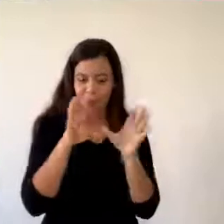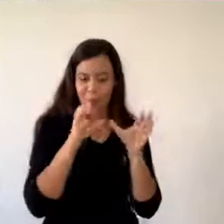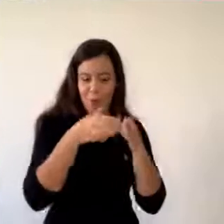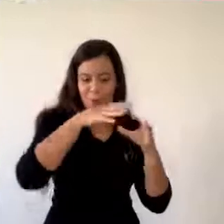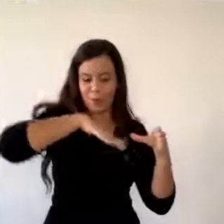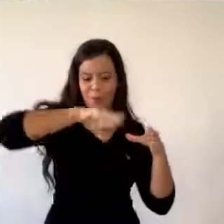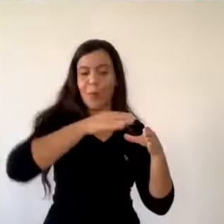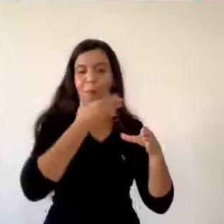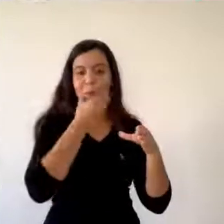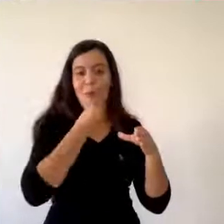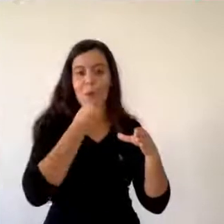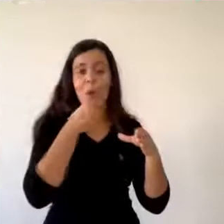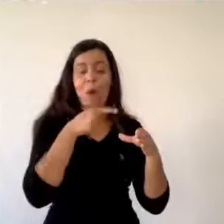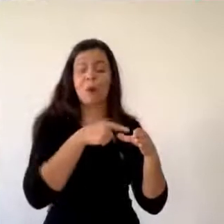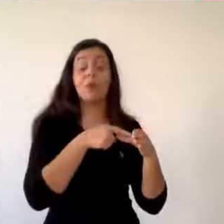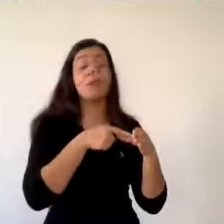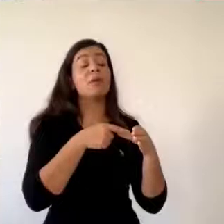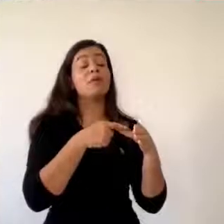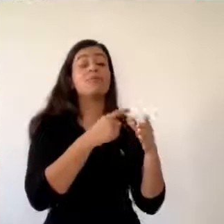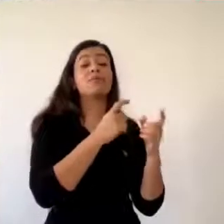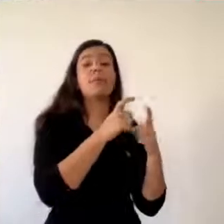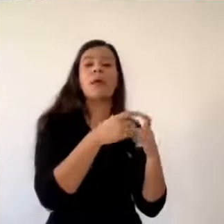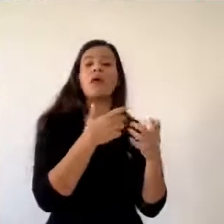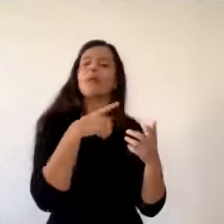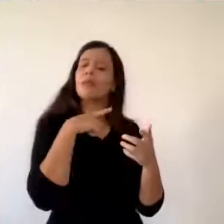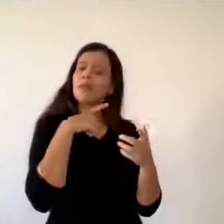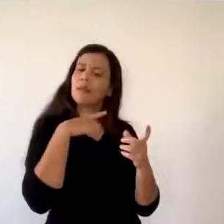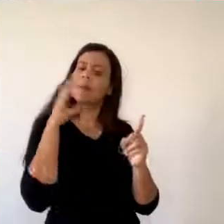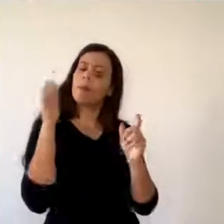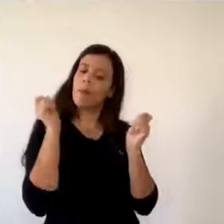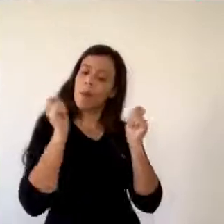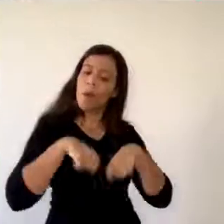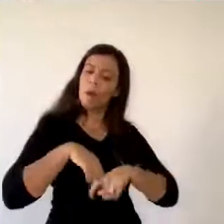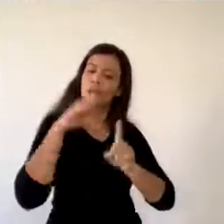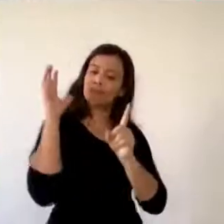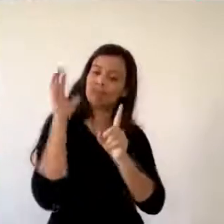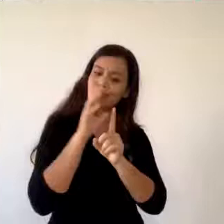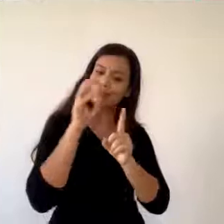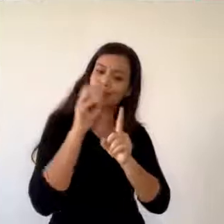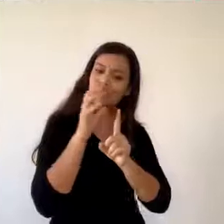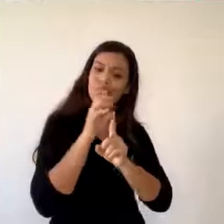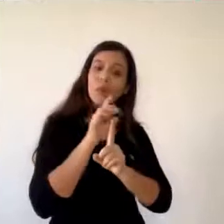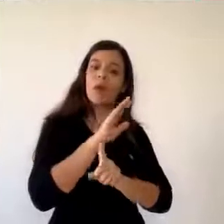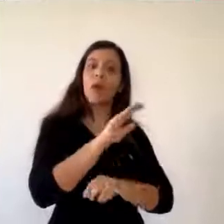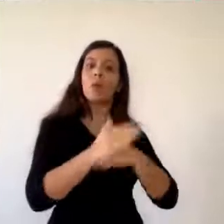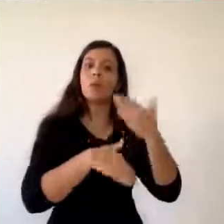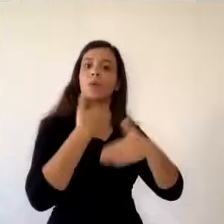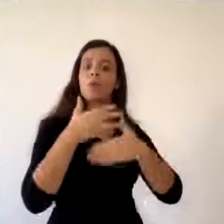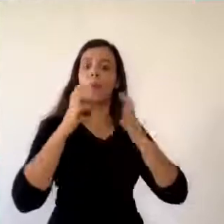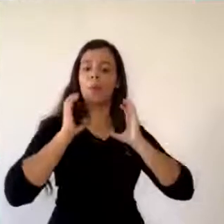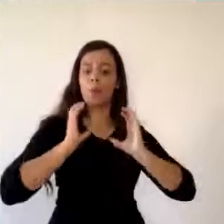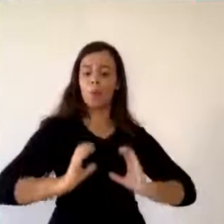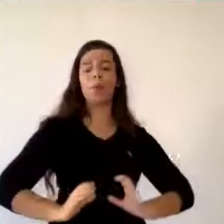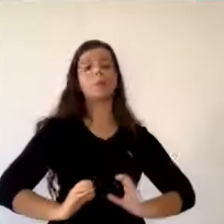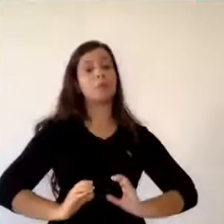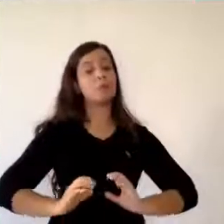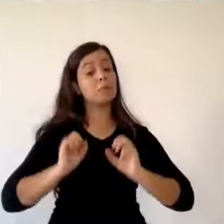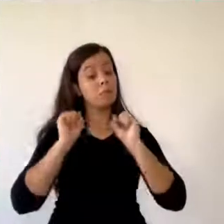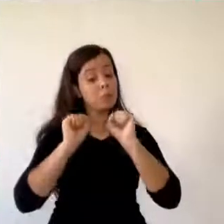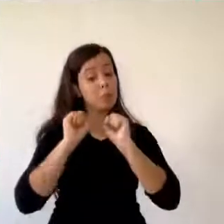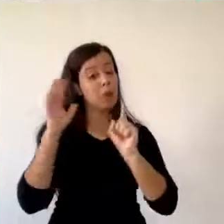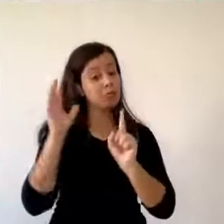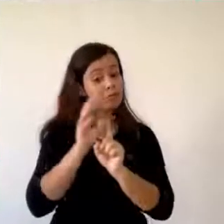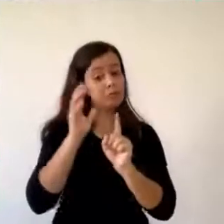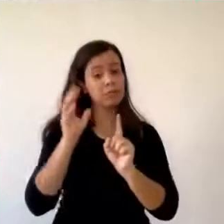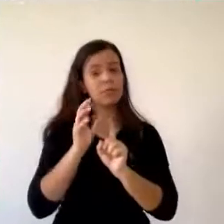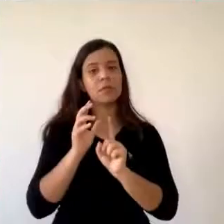to man, they have great power in influencing the transformation of their